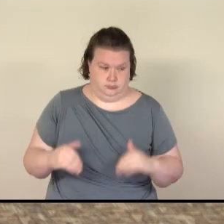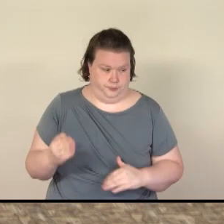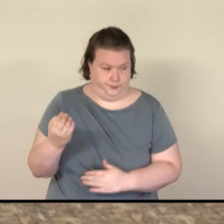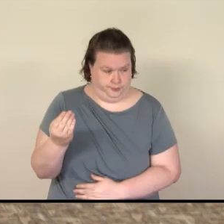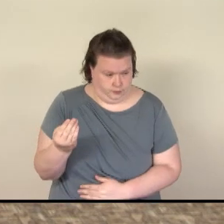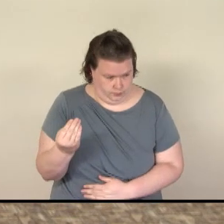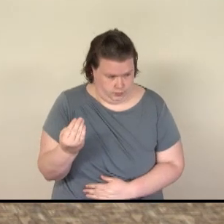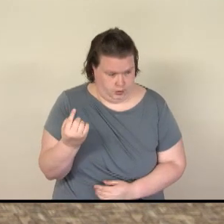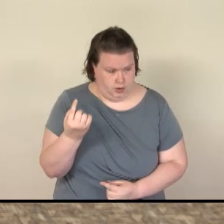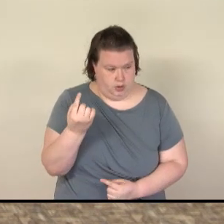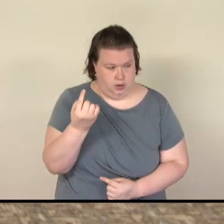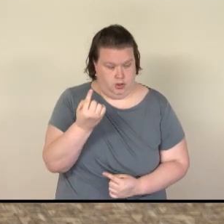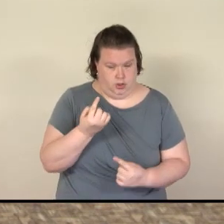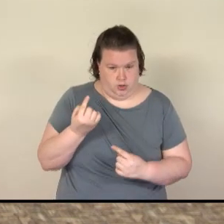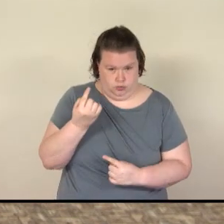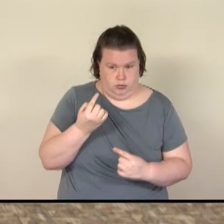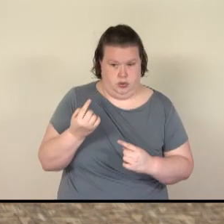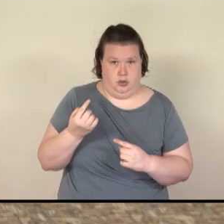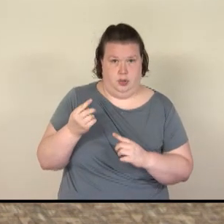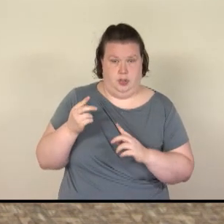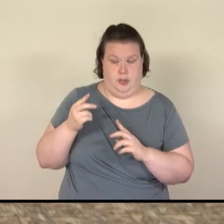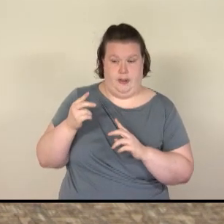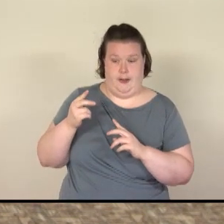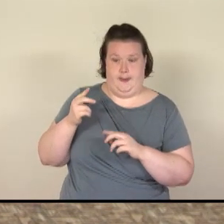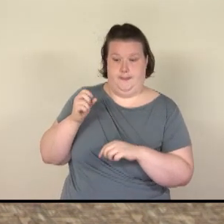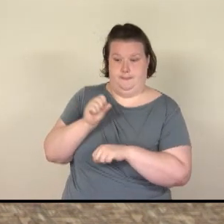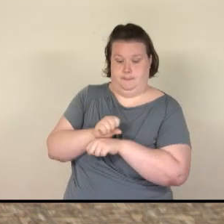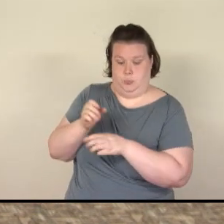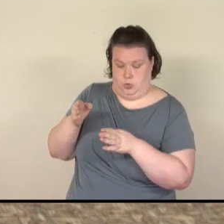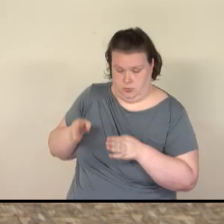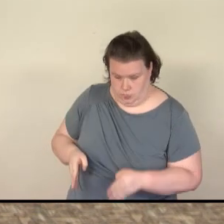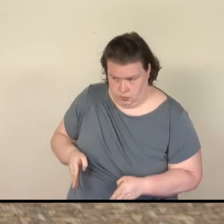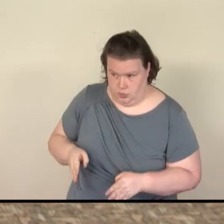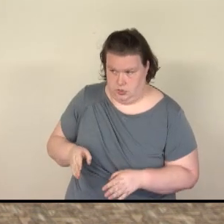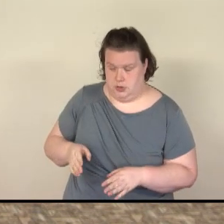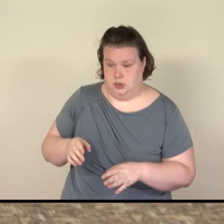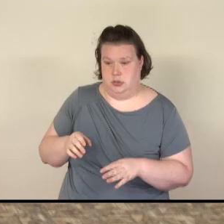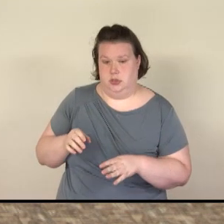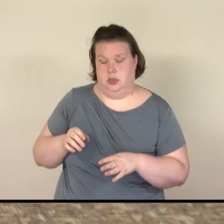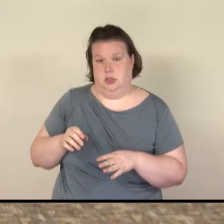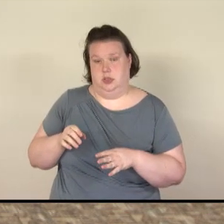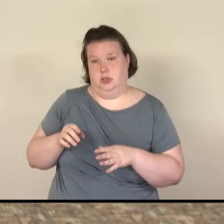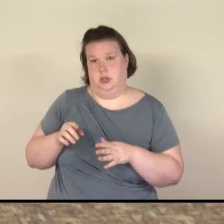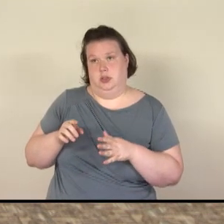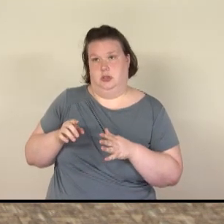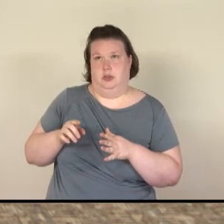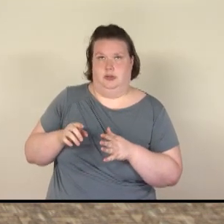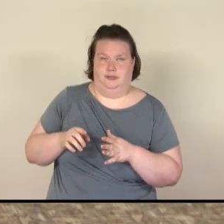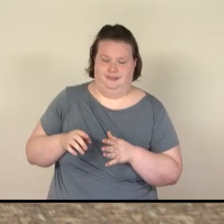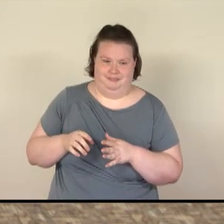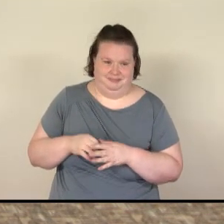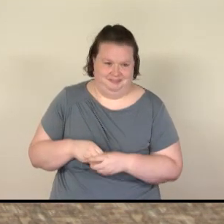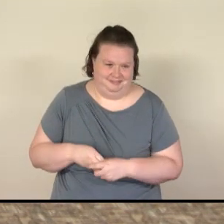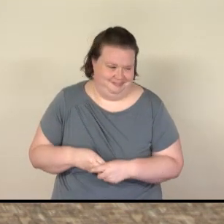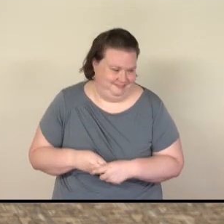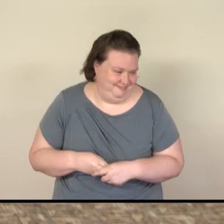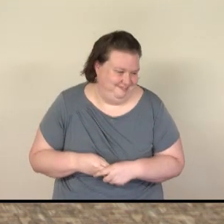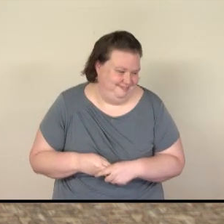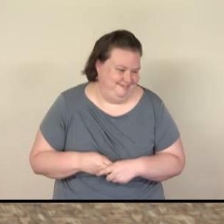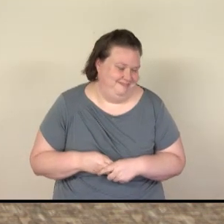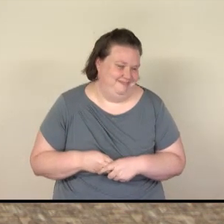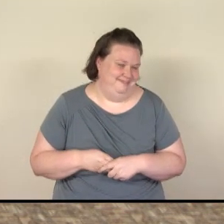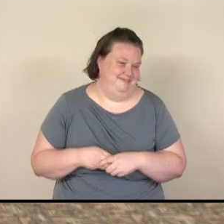14, consideration of personnel, 14A, deliberate the appointment, employment, evaluation, reassignment duties, discipline or dismissal, of public